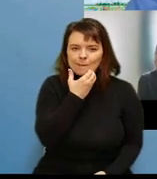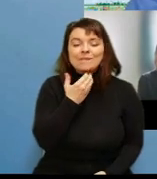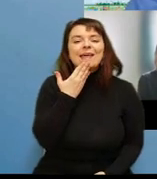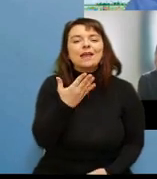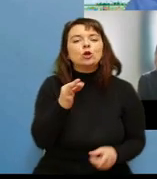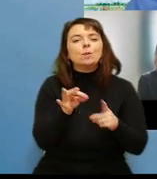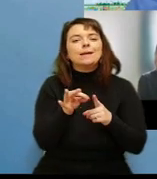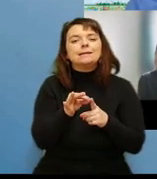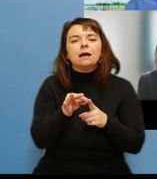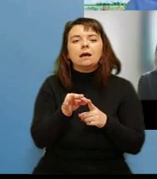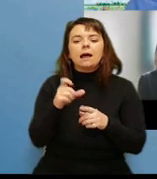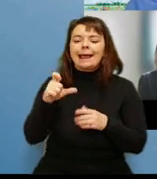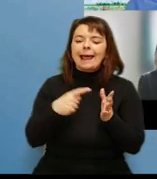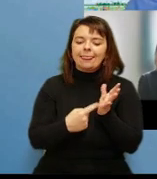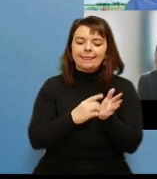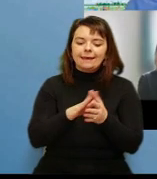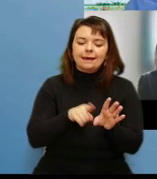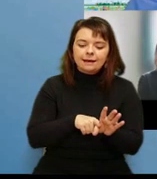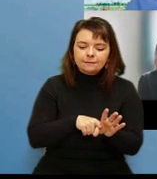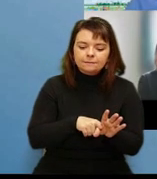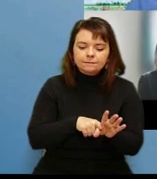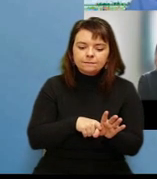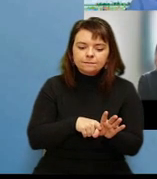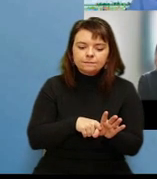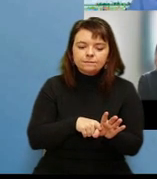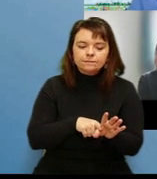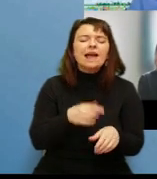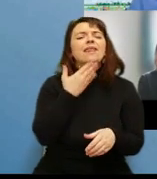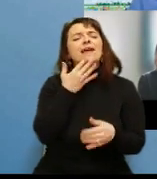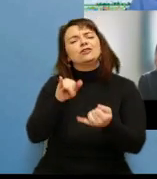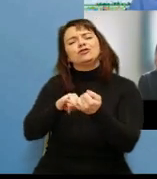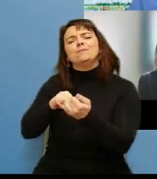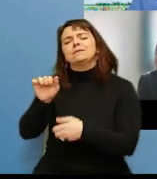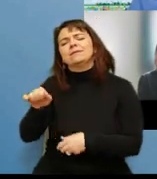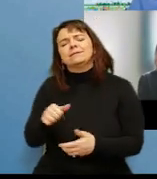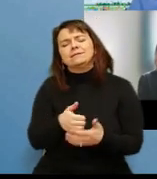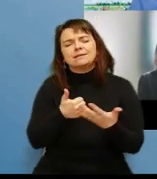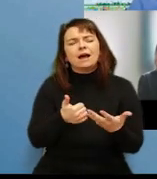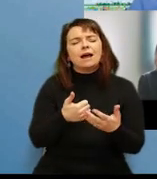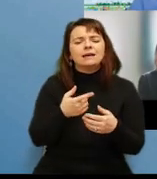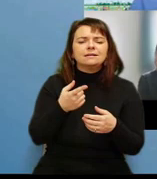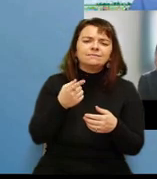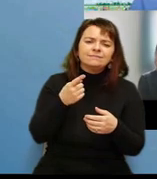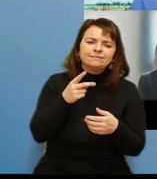aren't doing so well. Thanks very much. Thanks, Peter. Kathy.